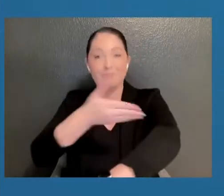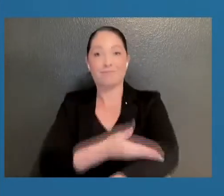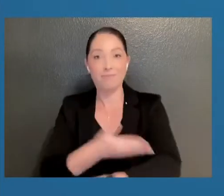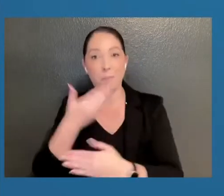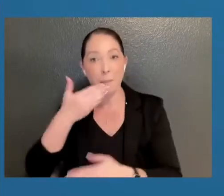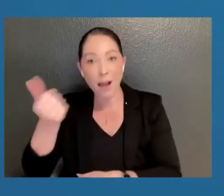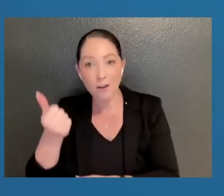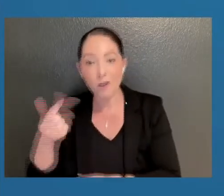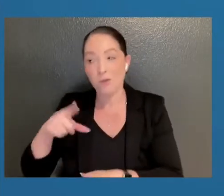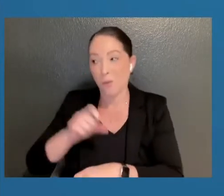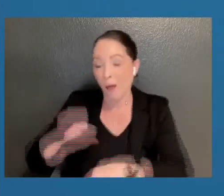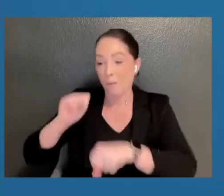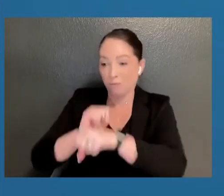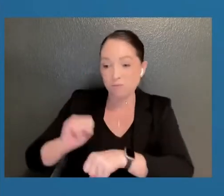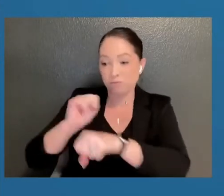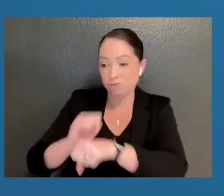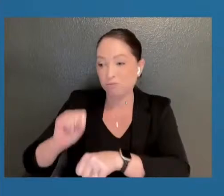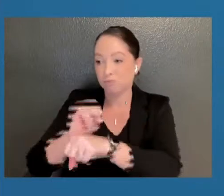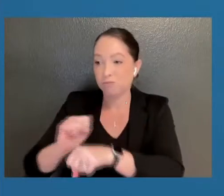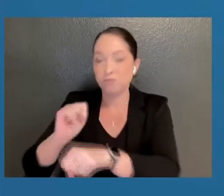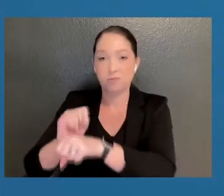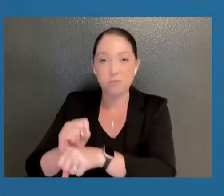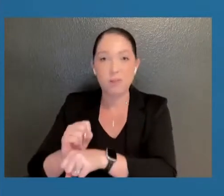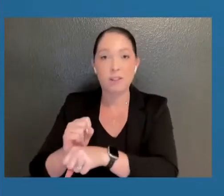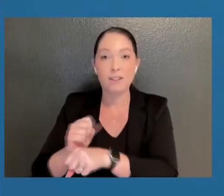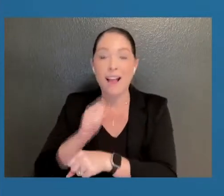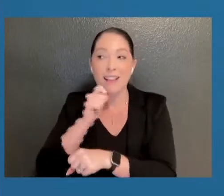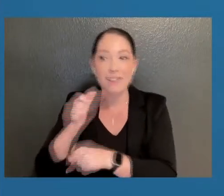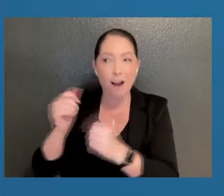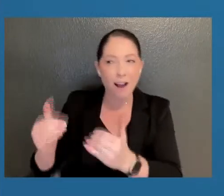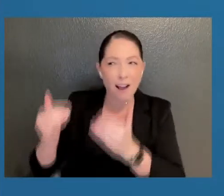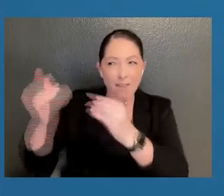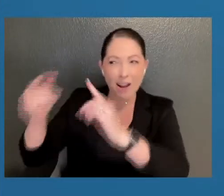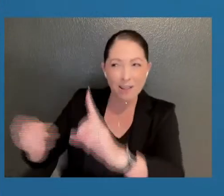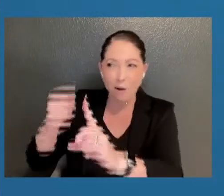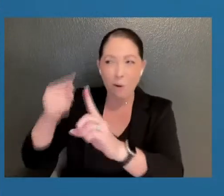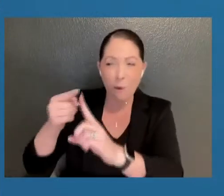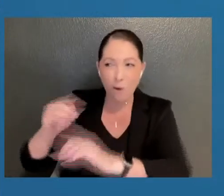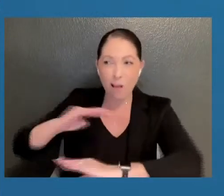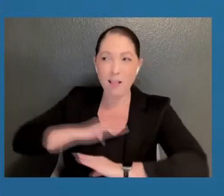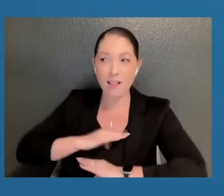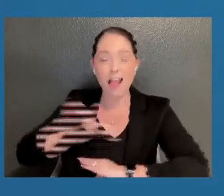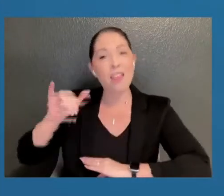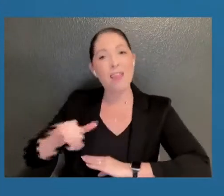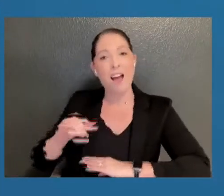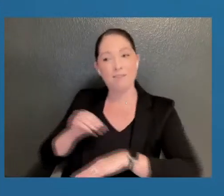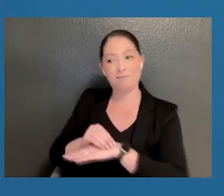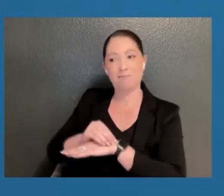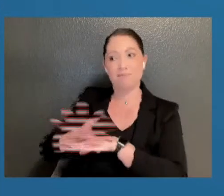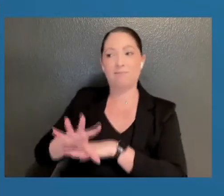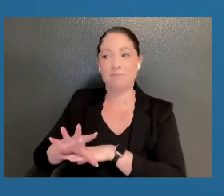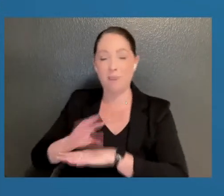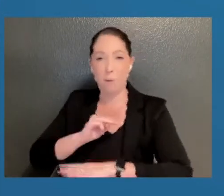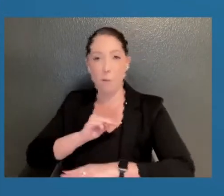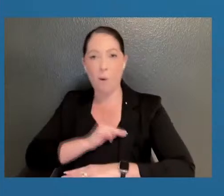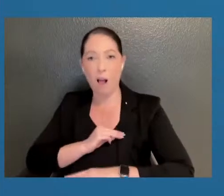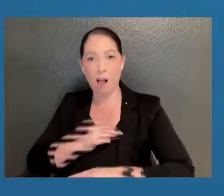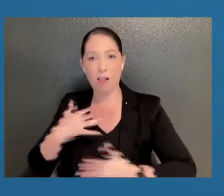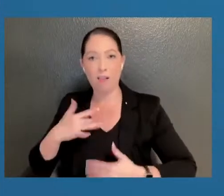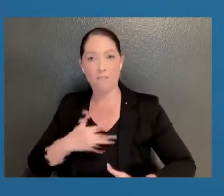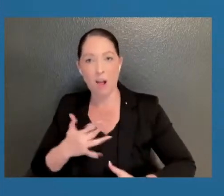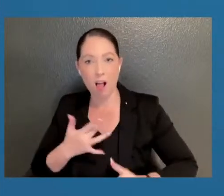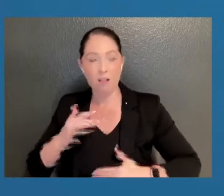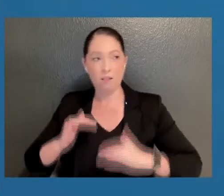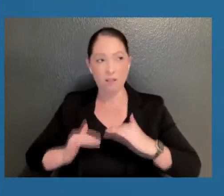work that is not advancing that goal, that has an effect on morale. So in addition to obviously the public safety goals, which is why